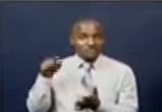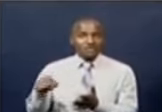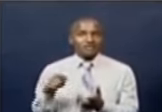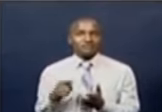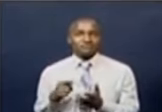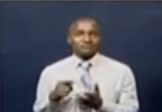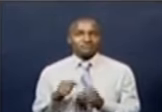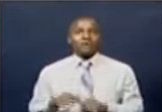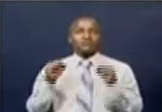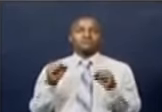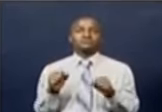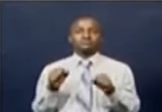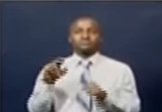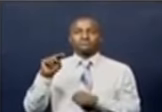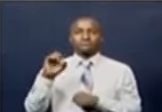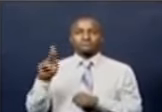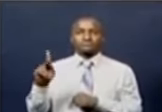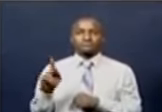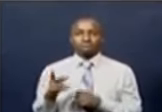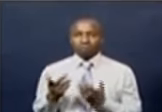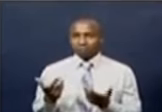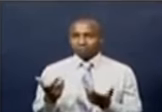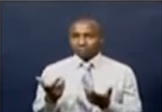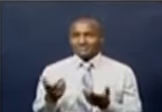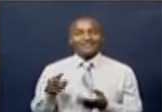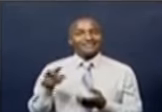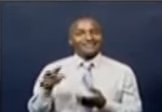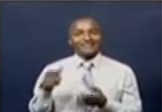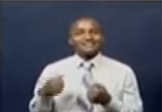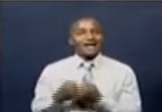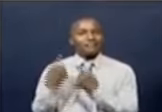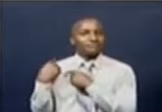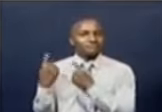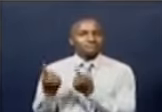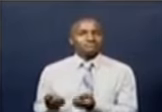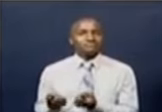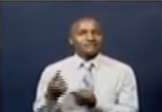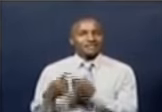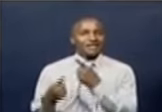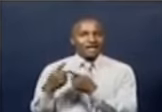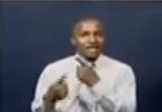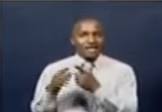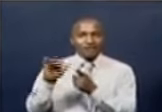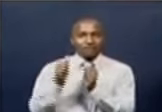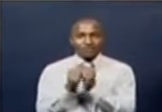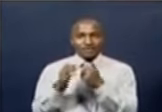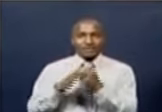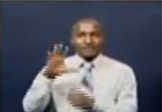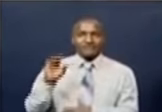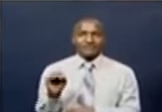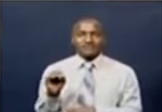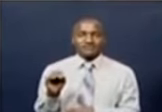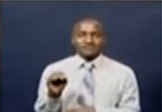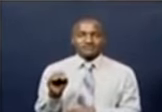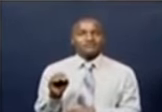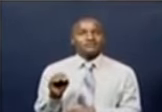and become the members of the federation. This has been done for many years, since 1950s. You know,